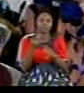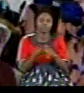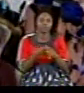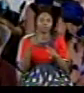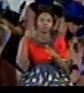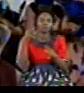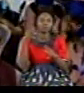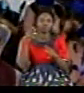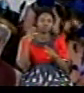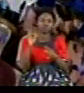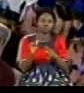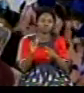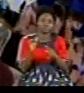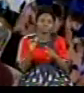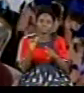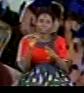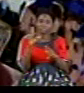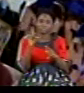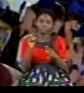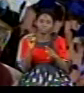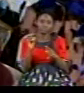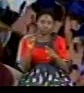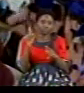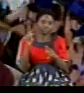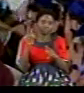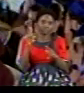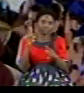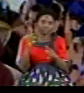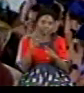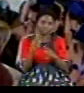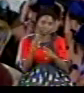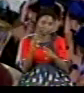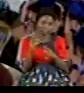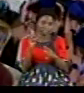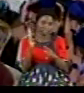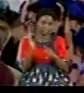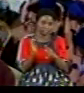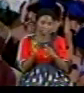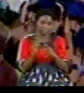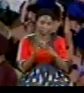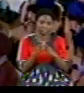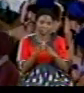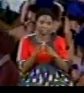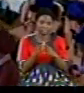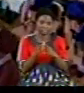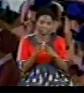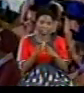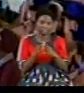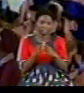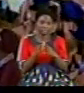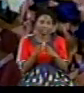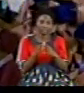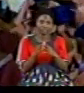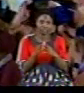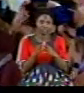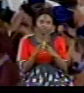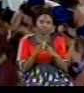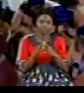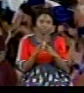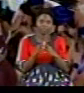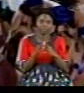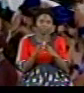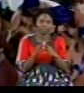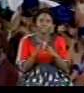Omomi Mercy Benson, says that this testimony, he could not bend his back. And